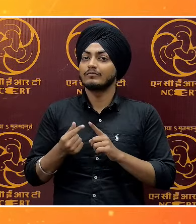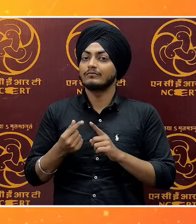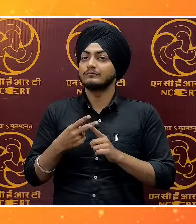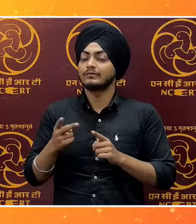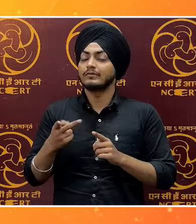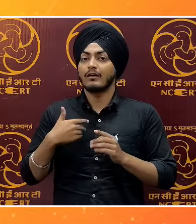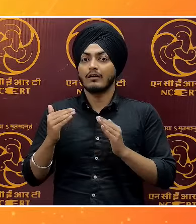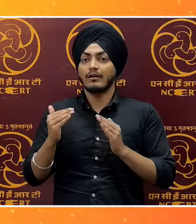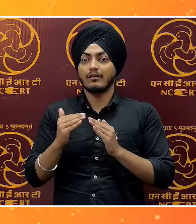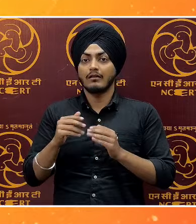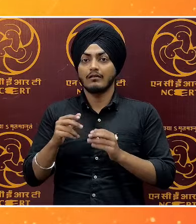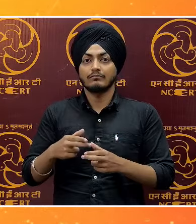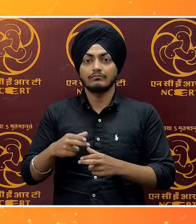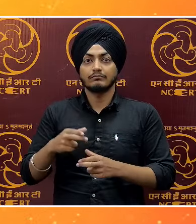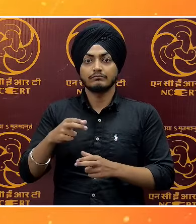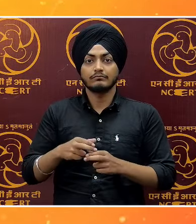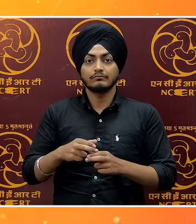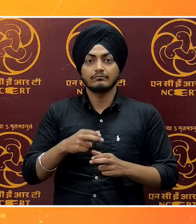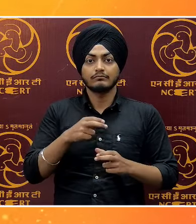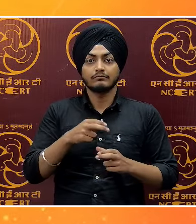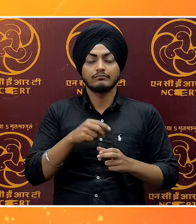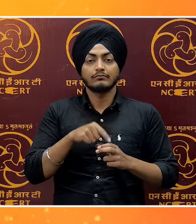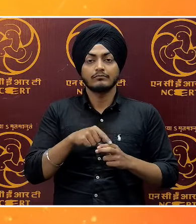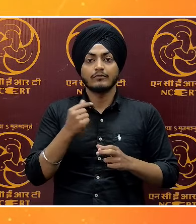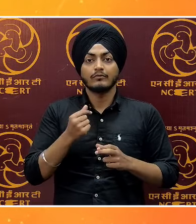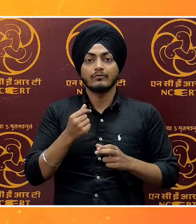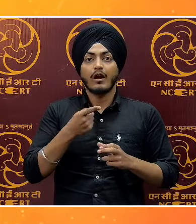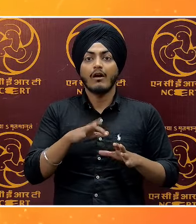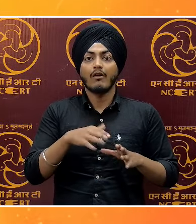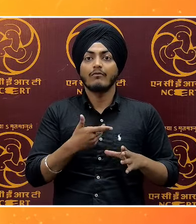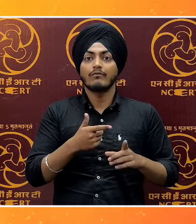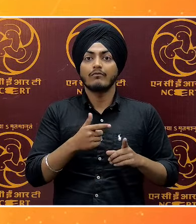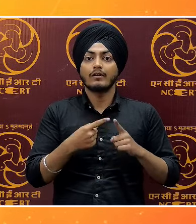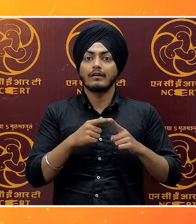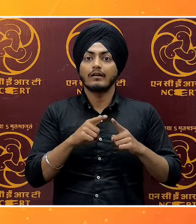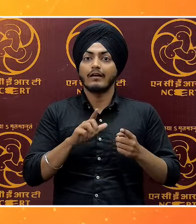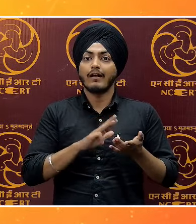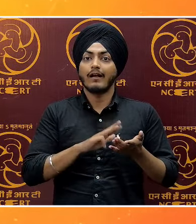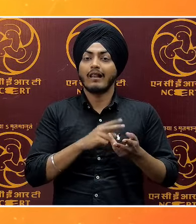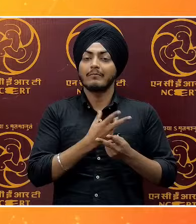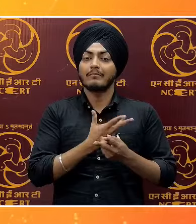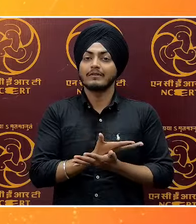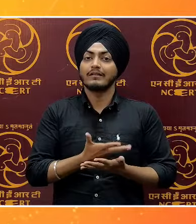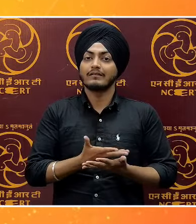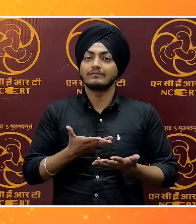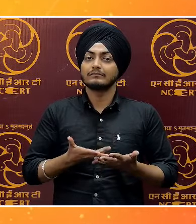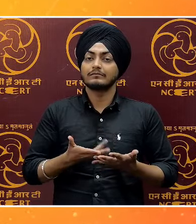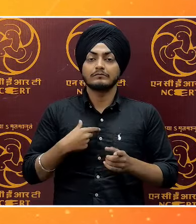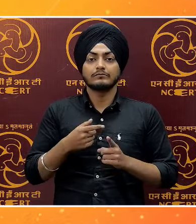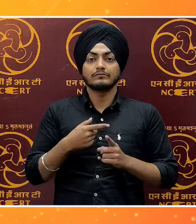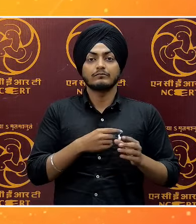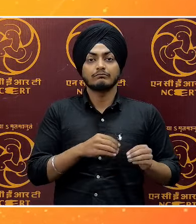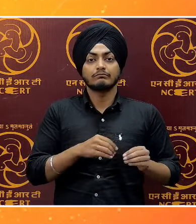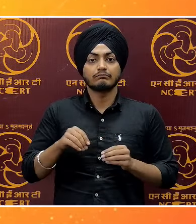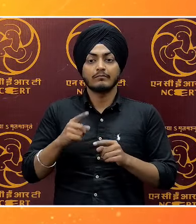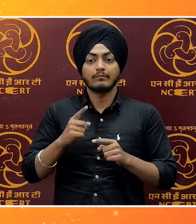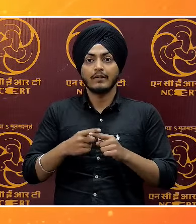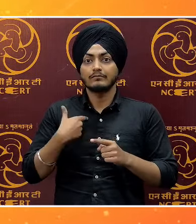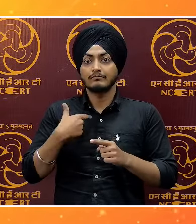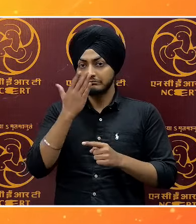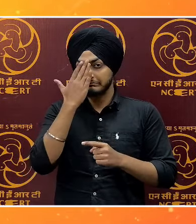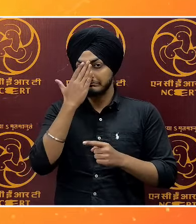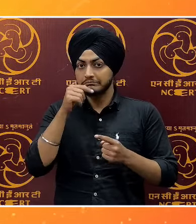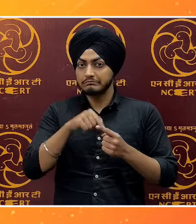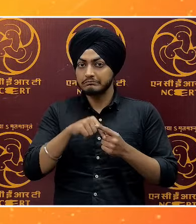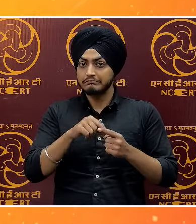for houses, these are also used from a TLM material only, and you can see the glitter sheets and